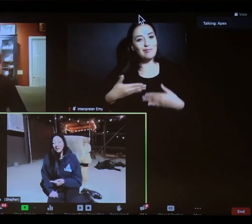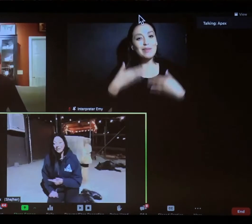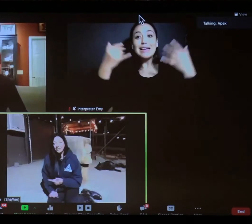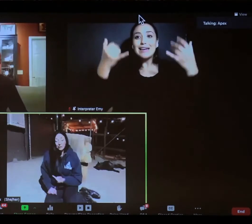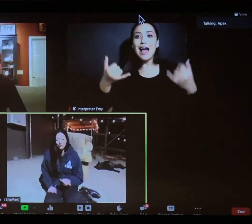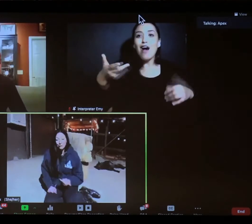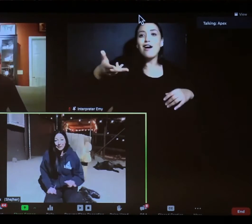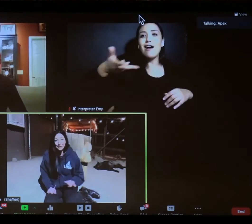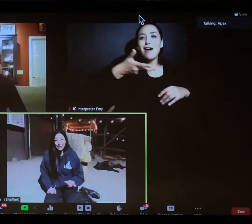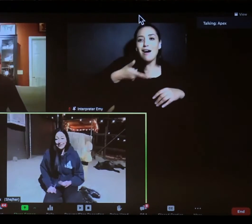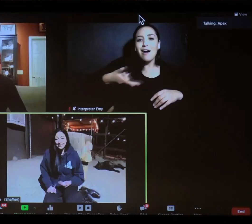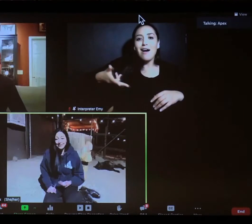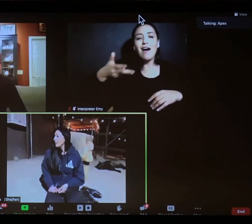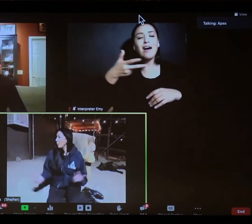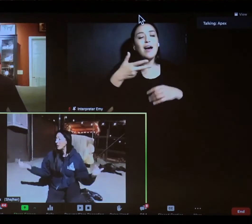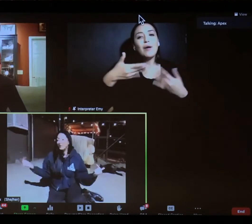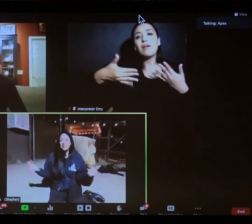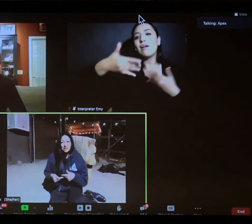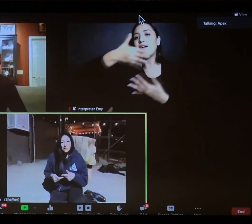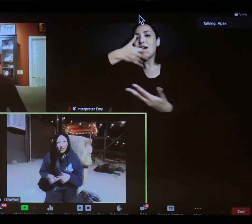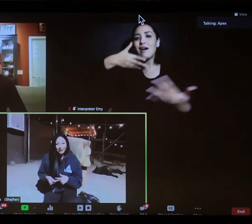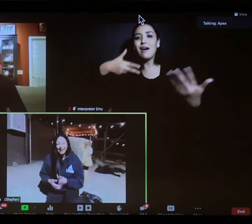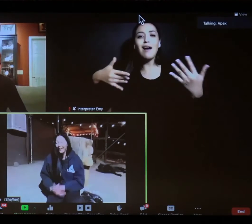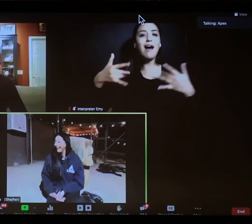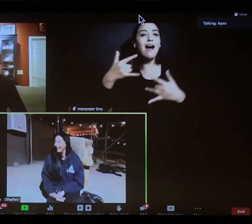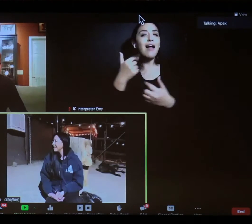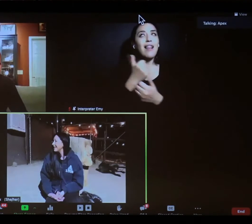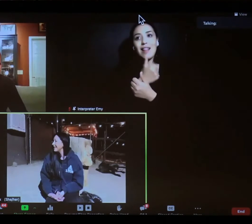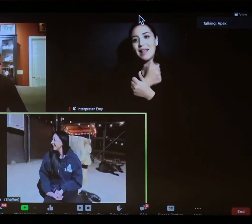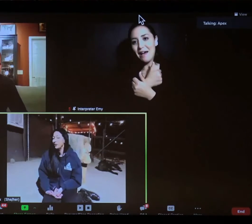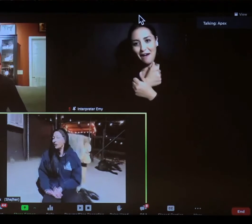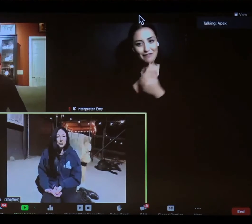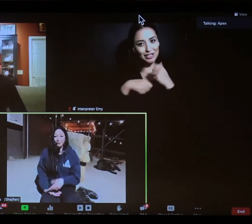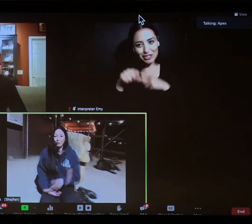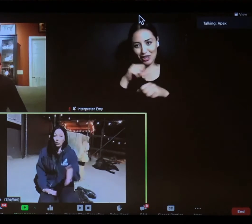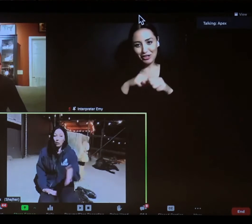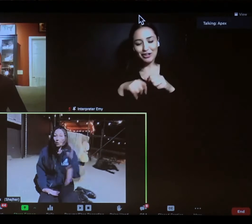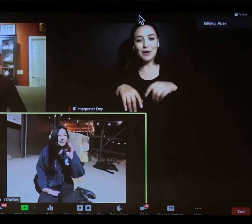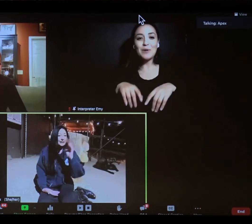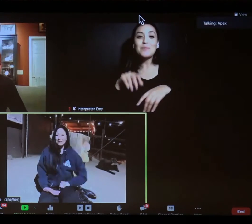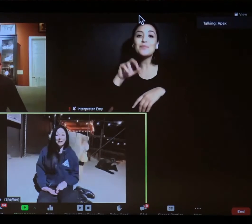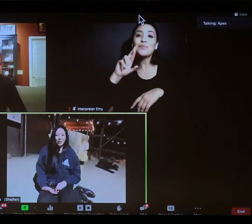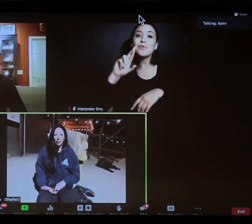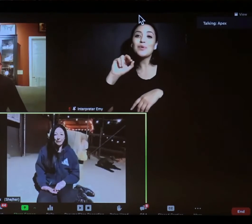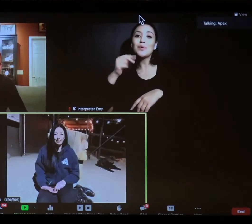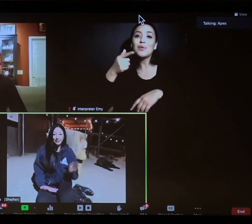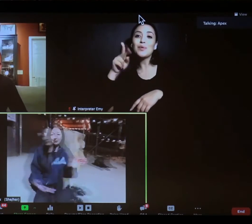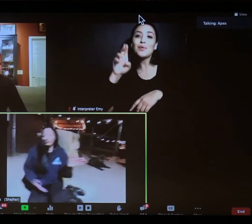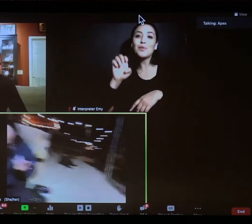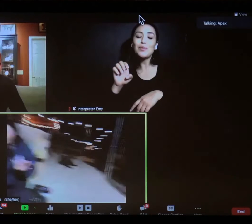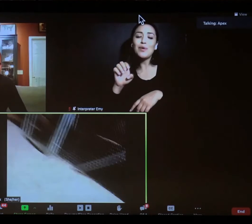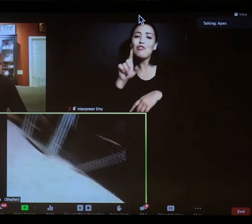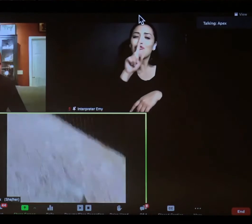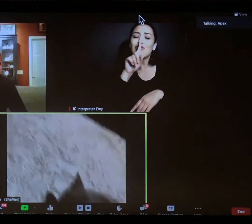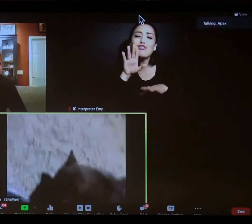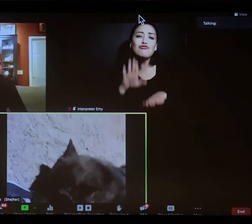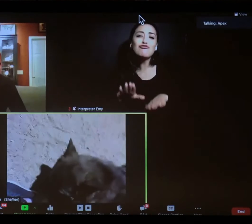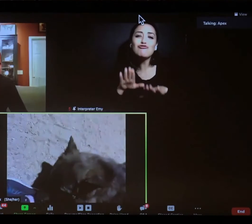along beautifully. And the boys tease each other, and Rogue is a great little